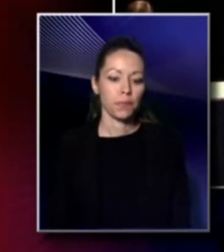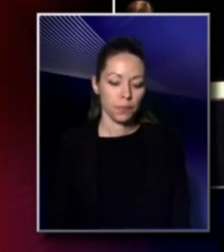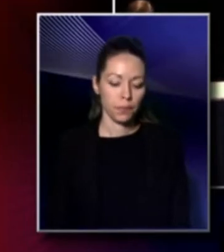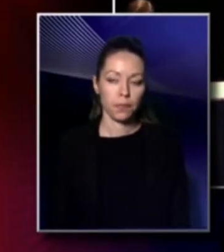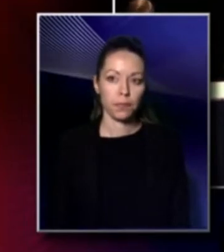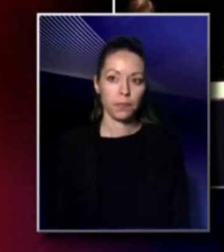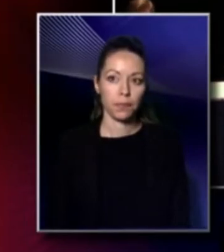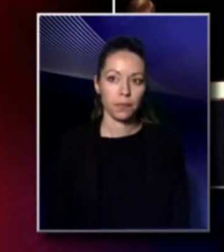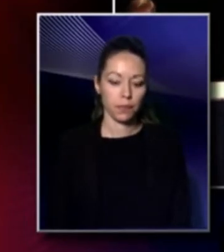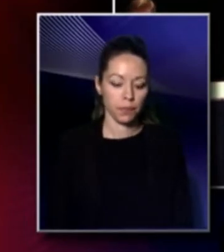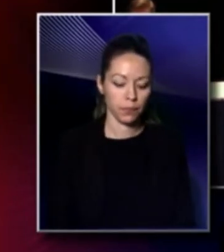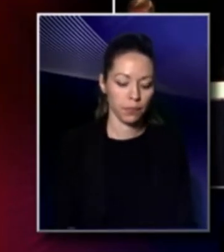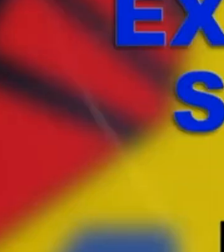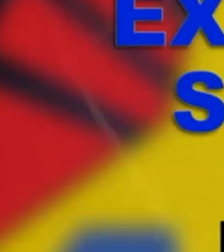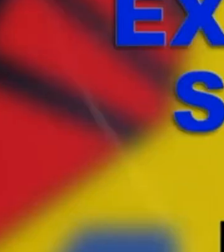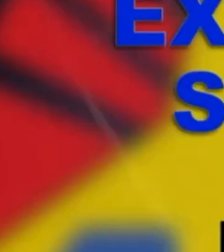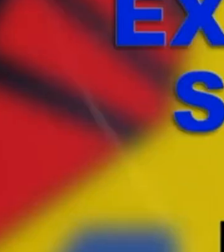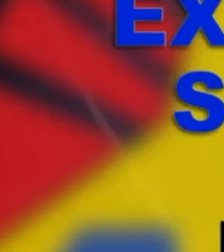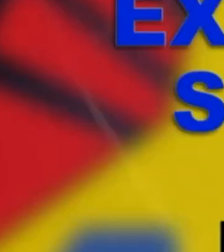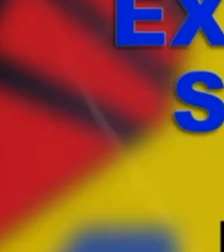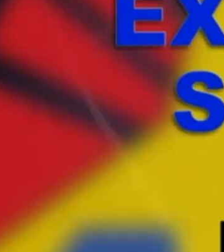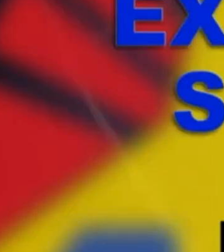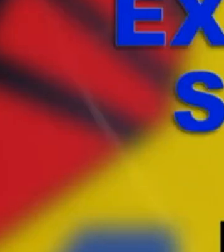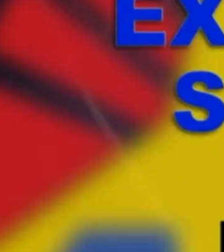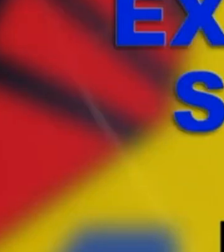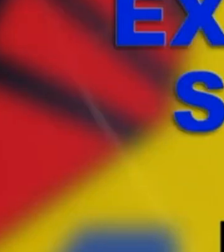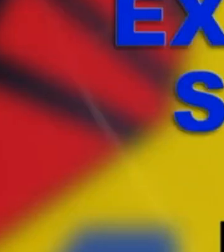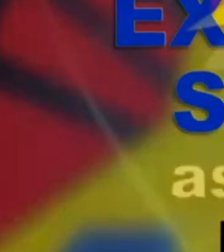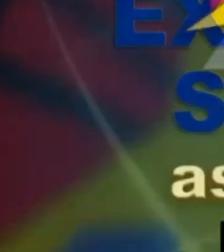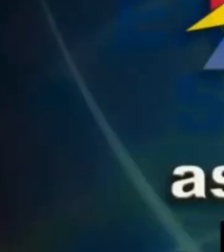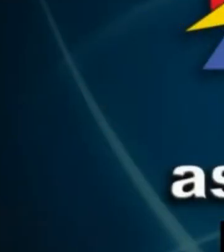Whoop. Oh, I'm already off.